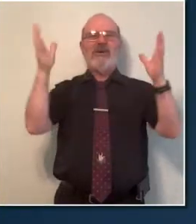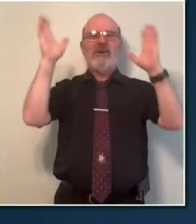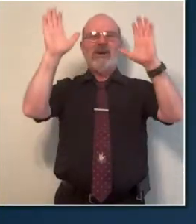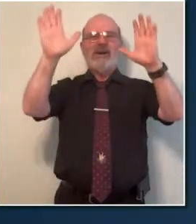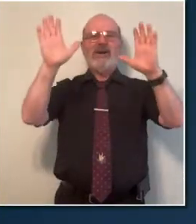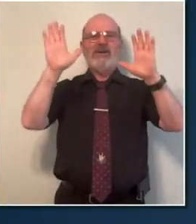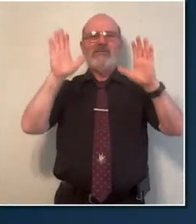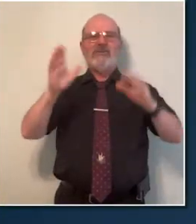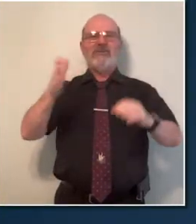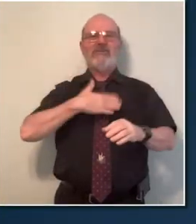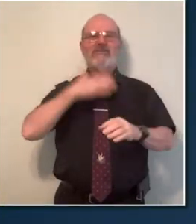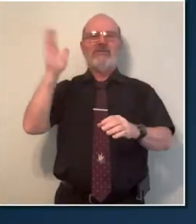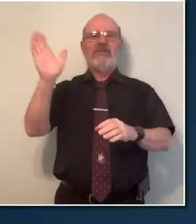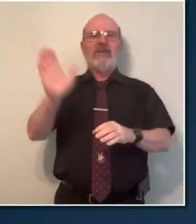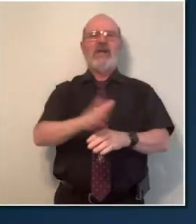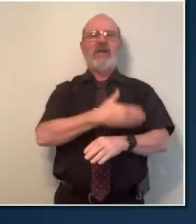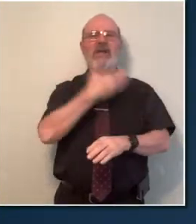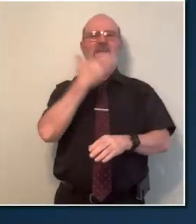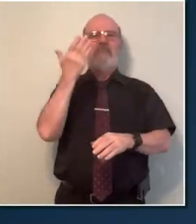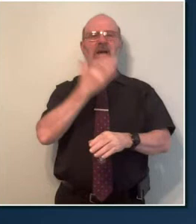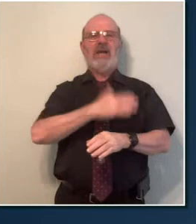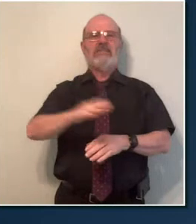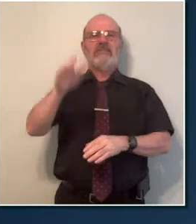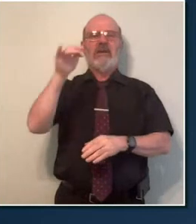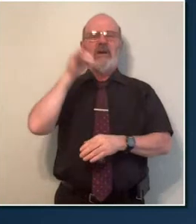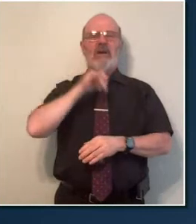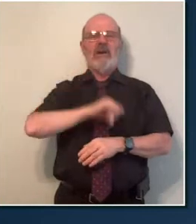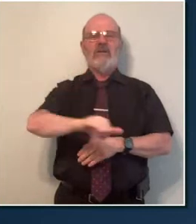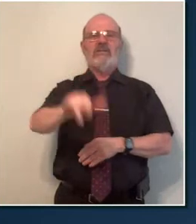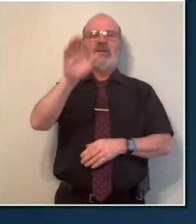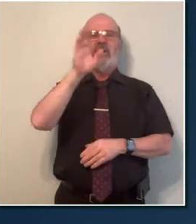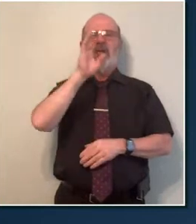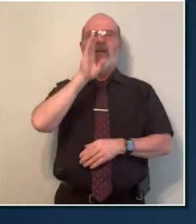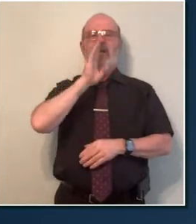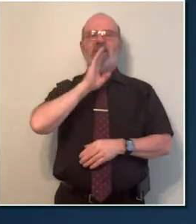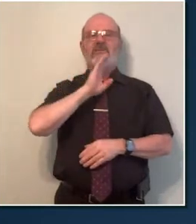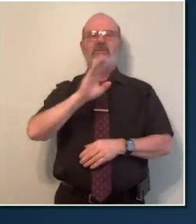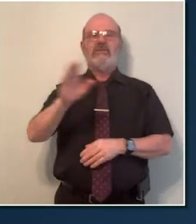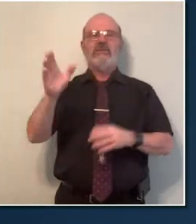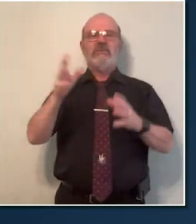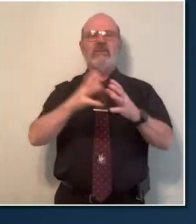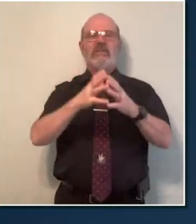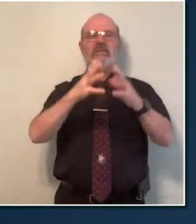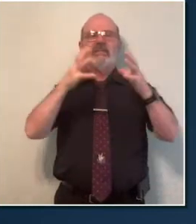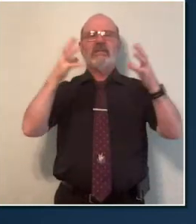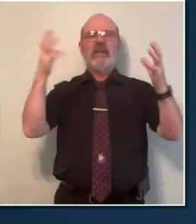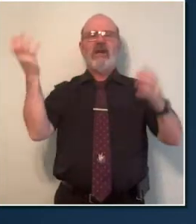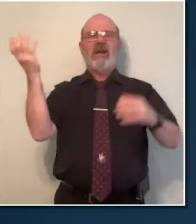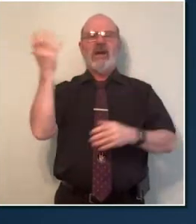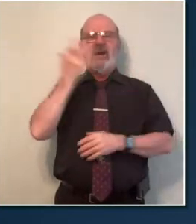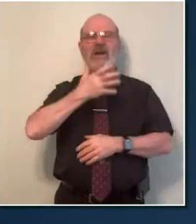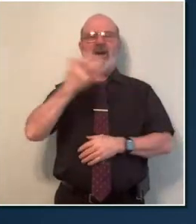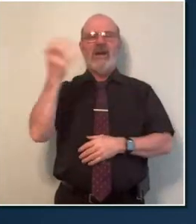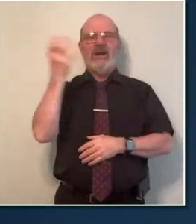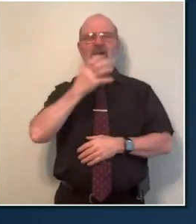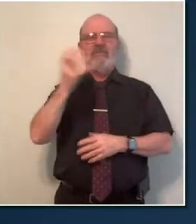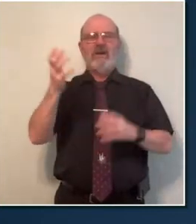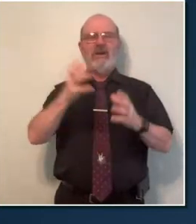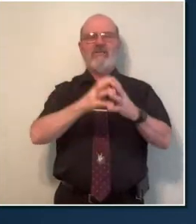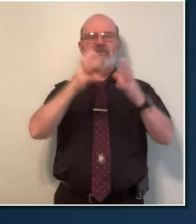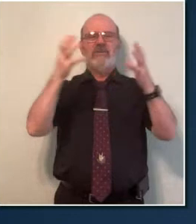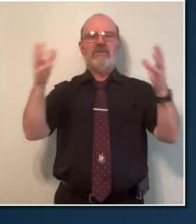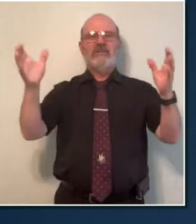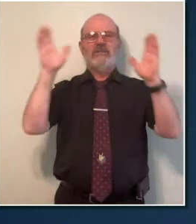how wonderful in thy song shall ever be. Oh, how